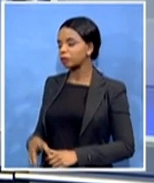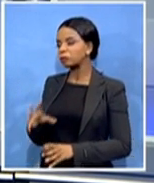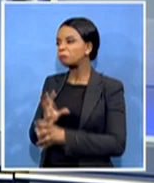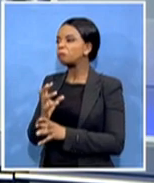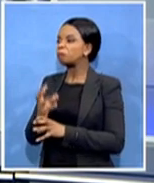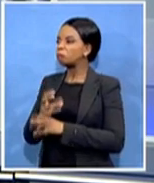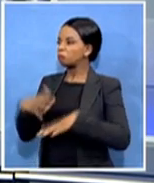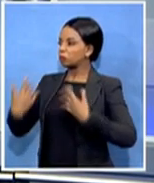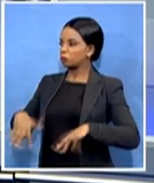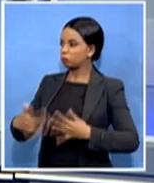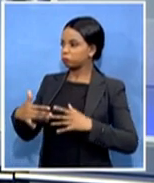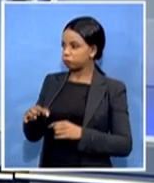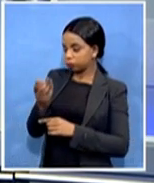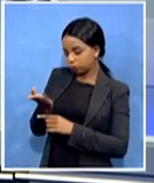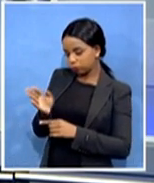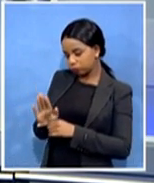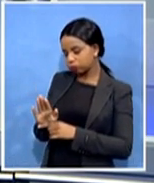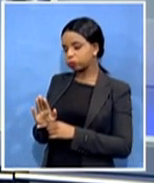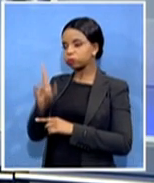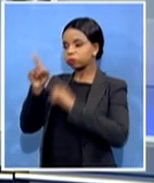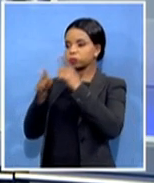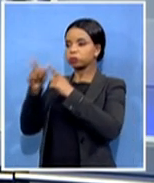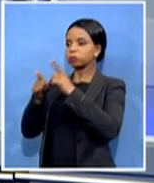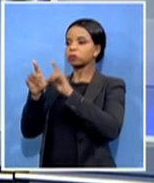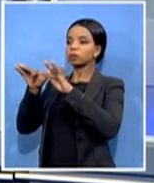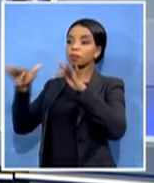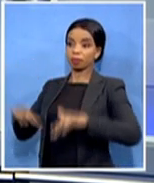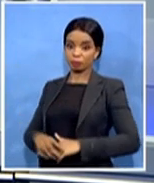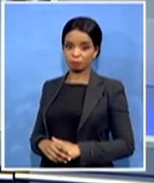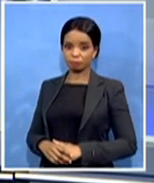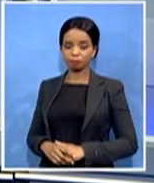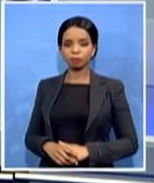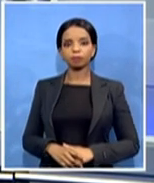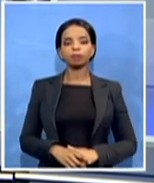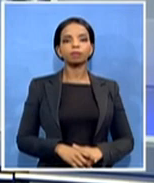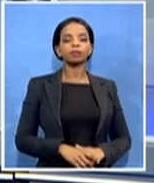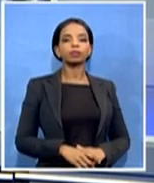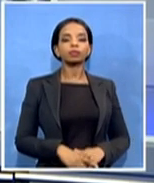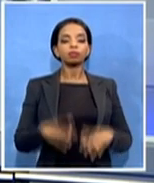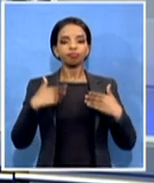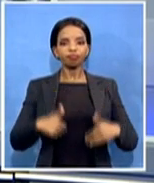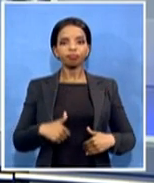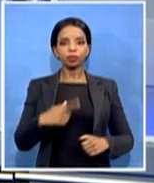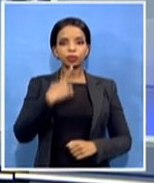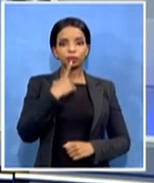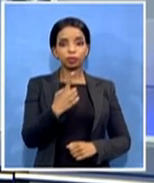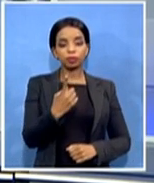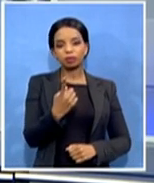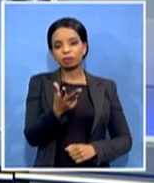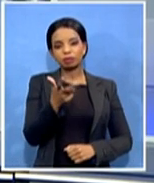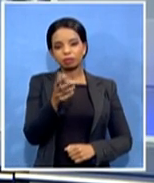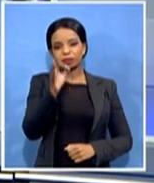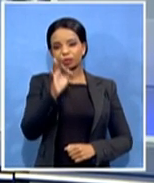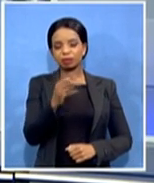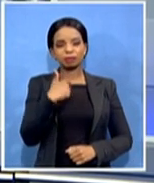I missed that. Like I said earlier on, I'm battling to hear. Would I say what? You said that the ANC has humbled